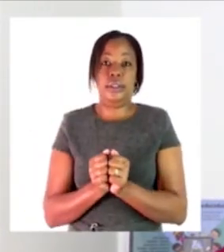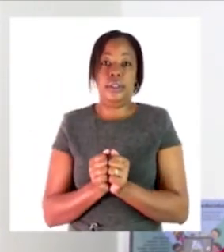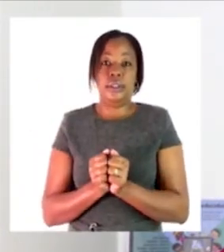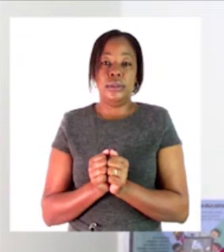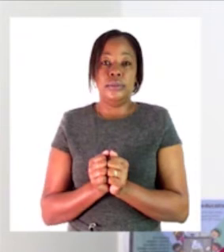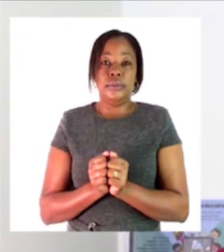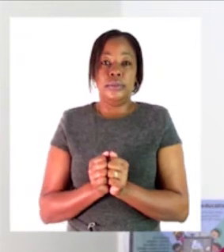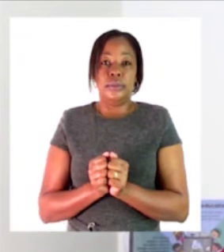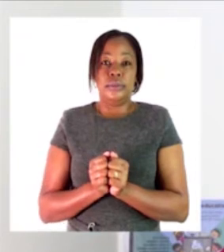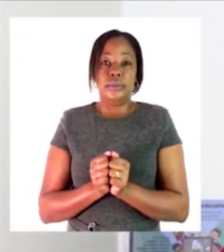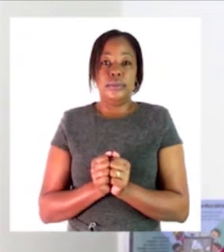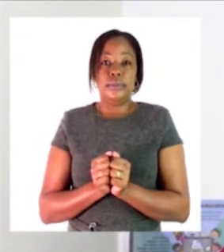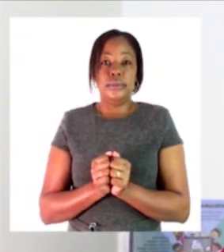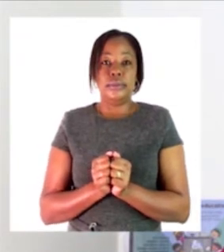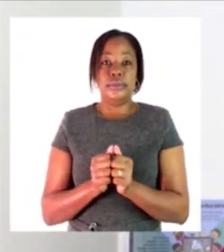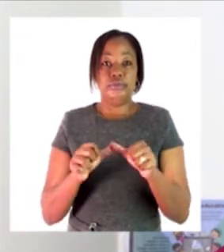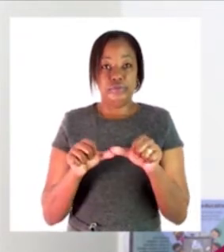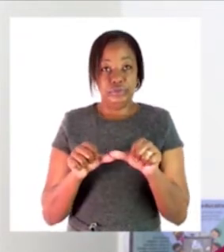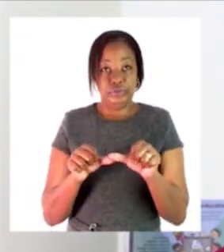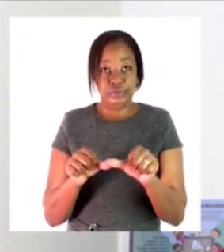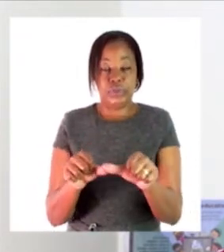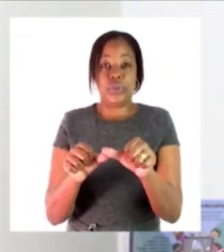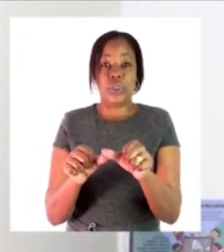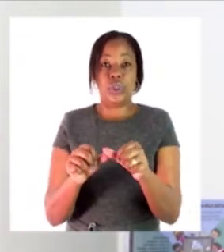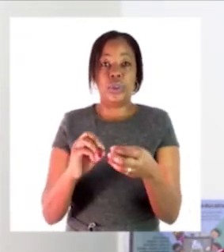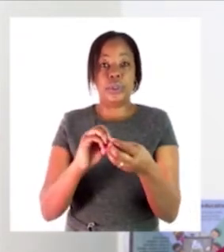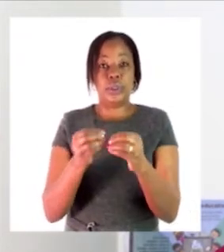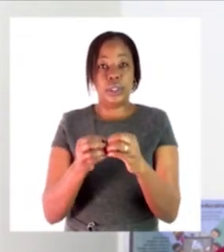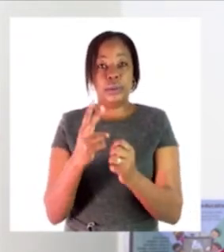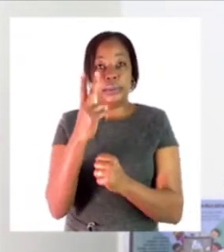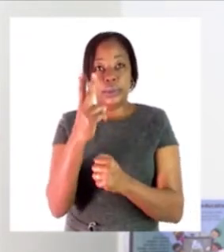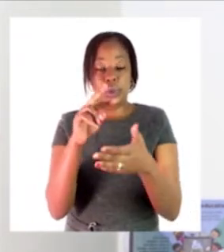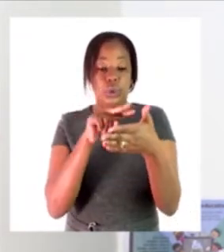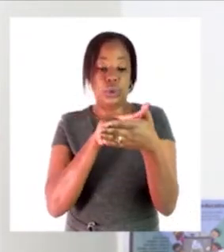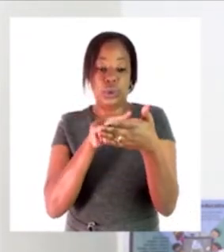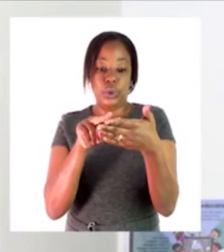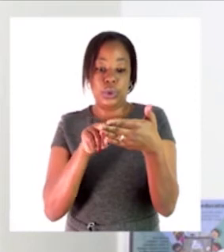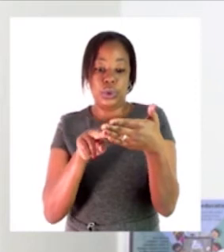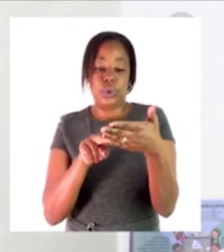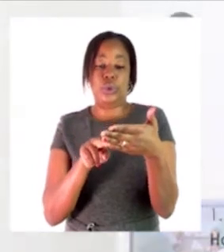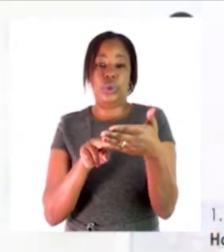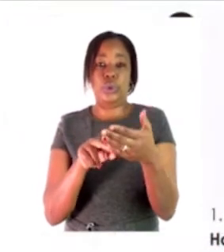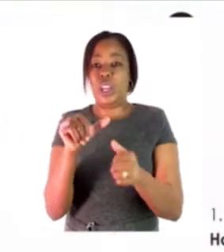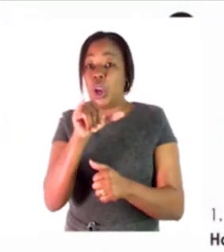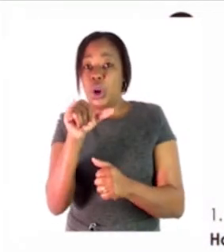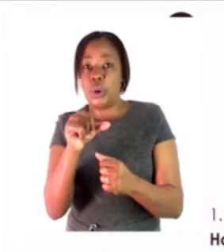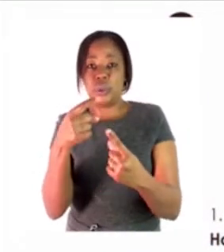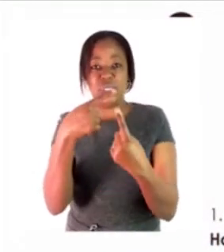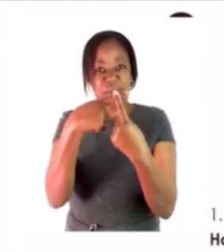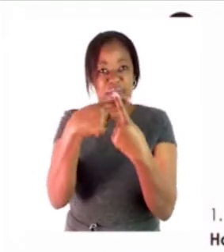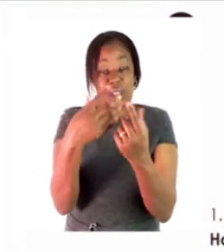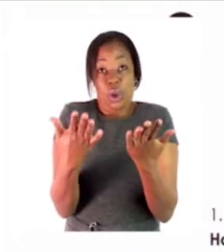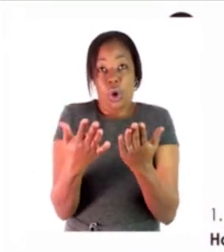together? Okay. We are going to read the second one and see what operation sign are we going to use there. Now